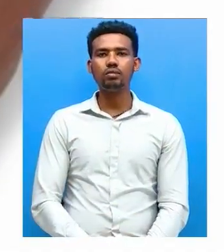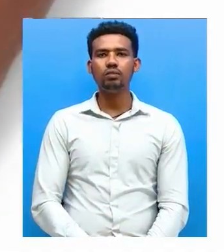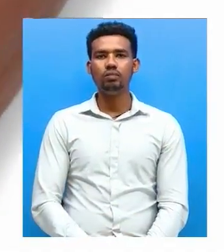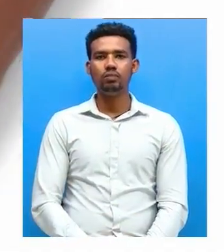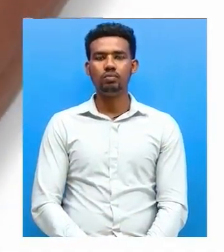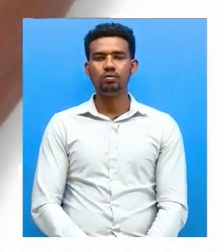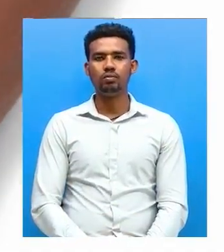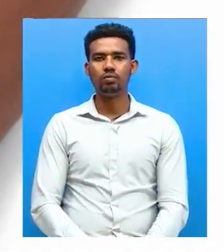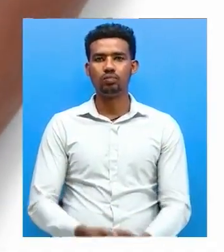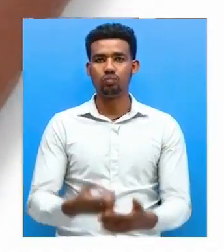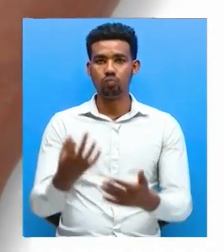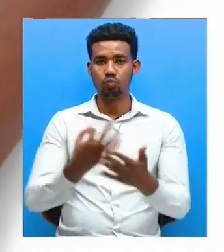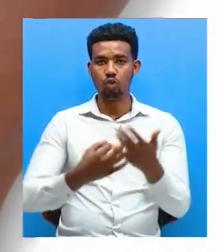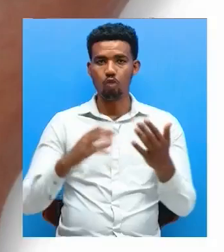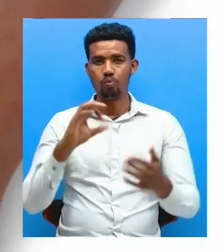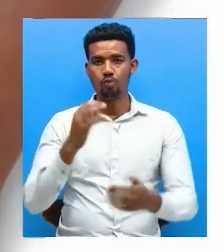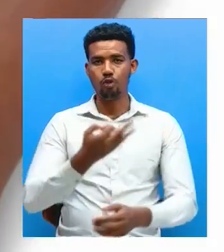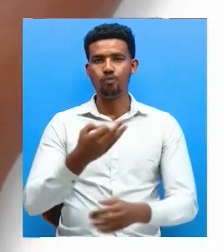form of words.